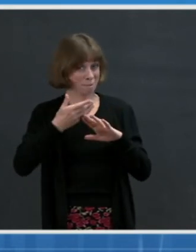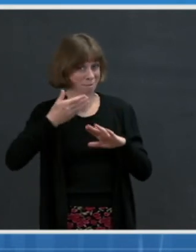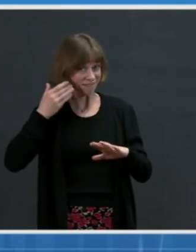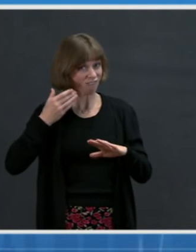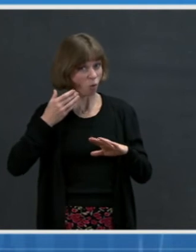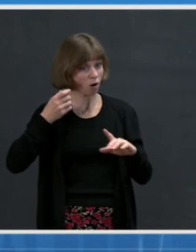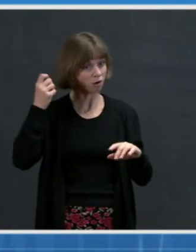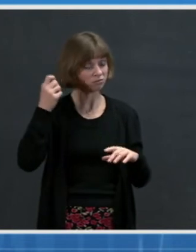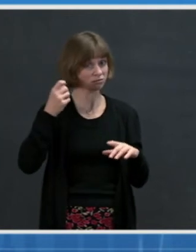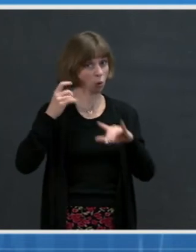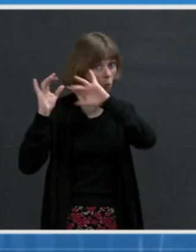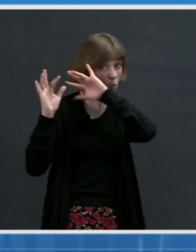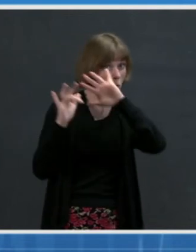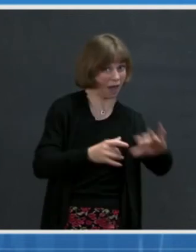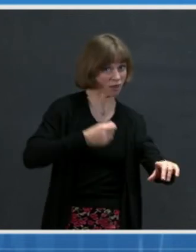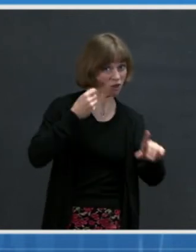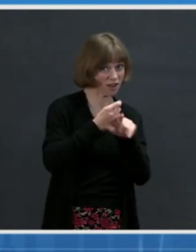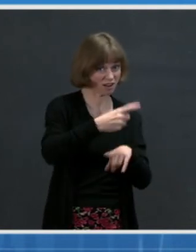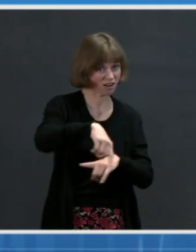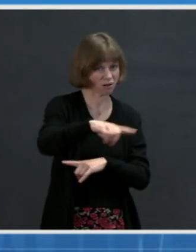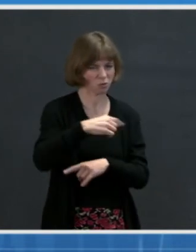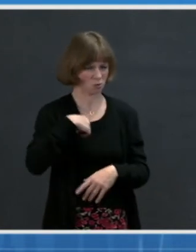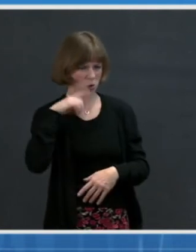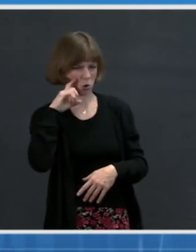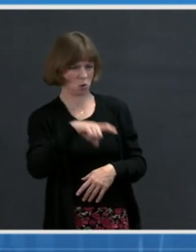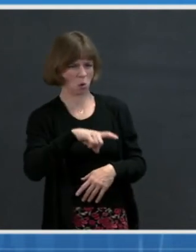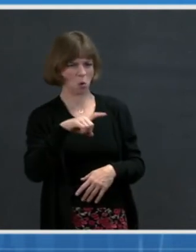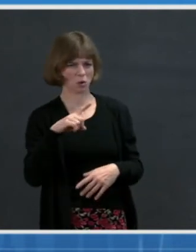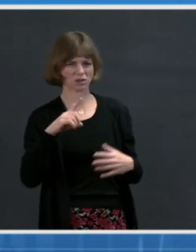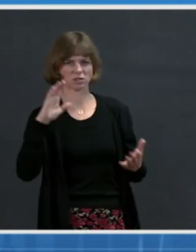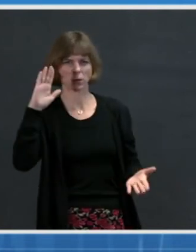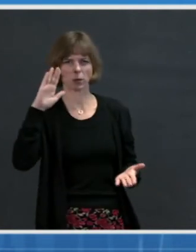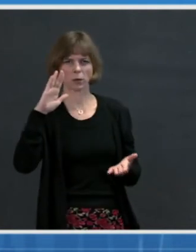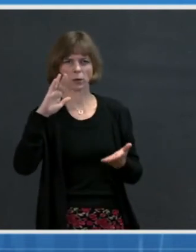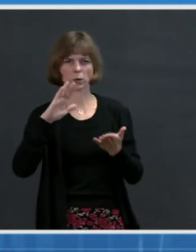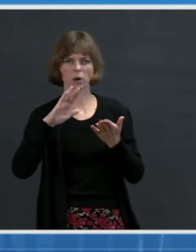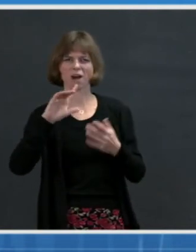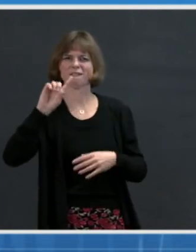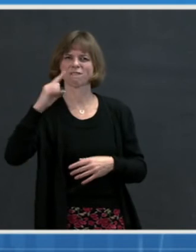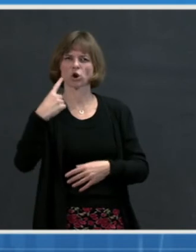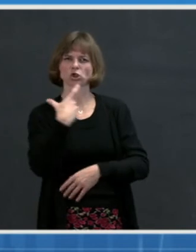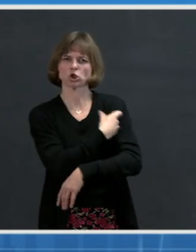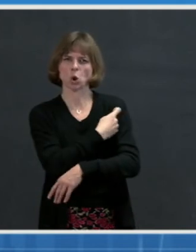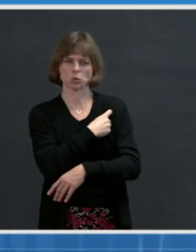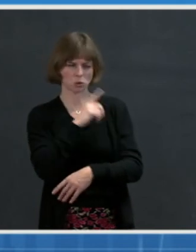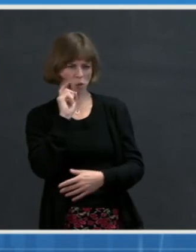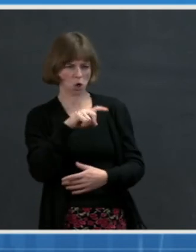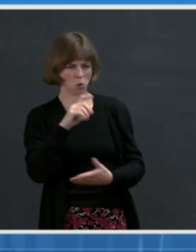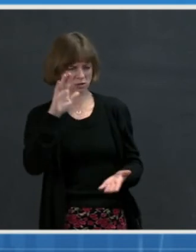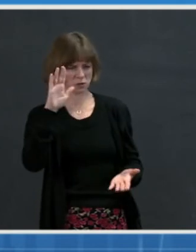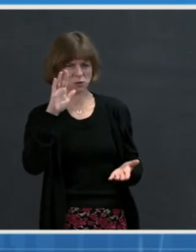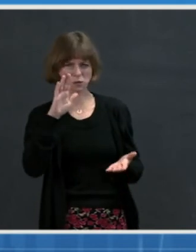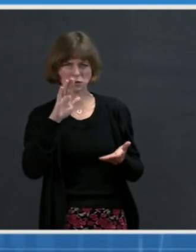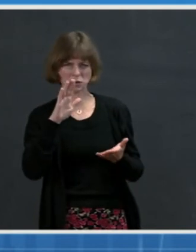leveling off in first doses. What explains that, and does it concern